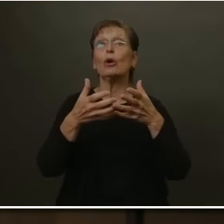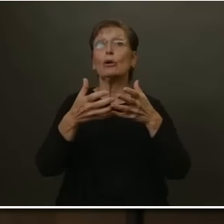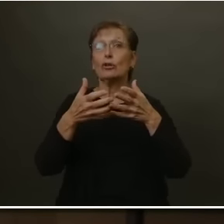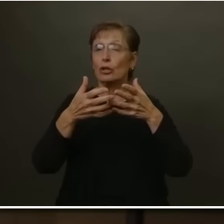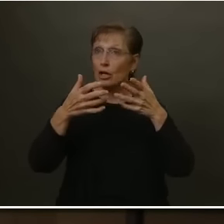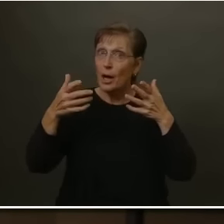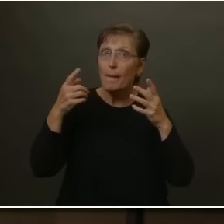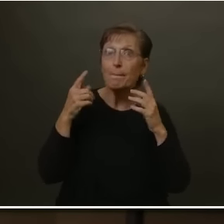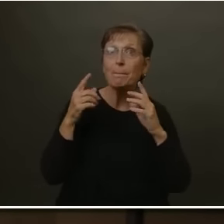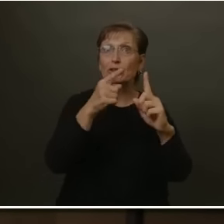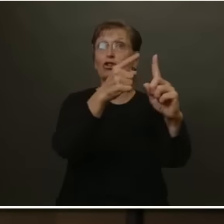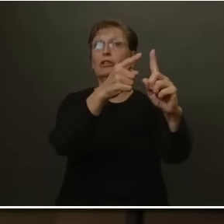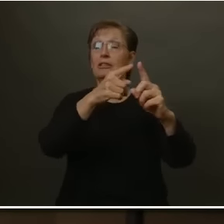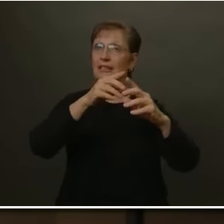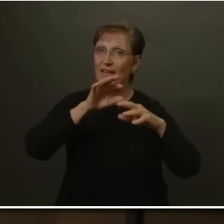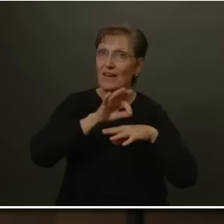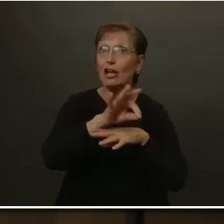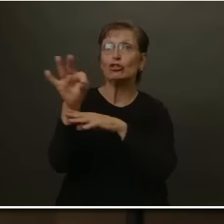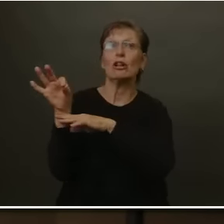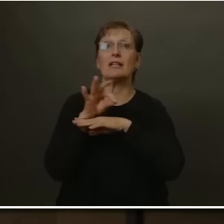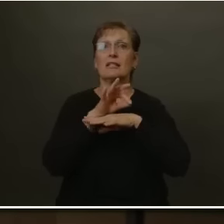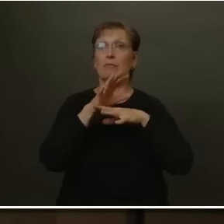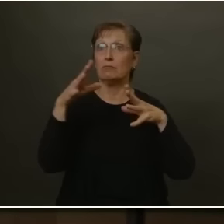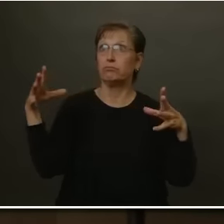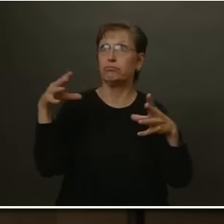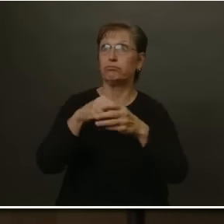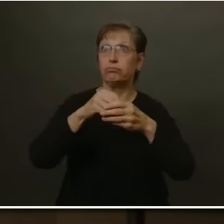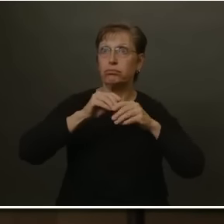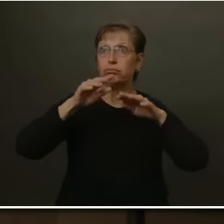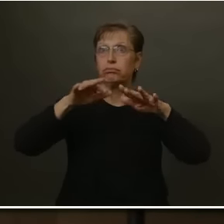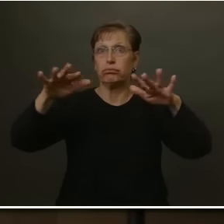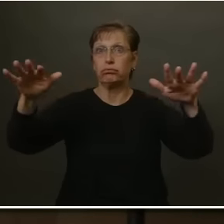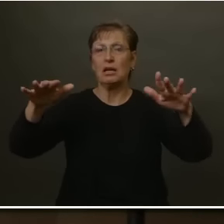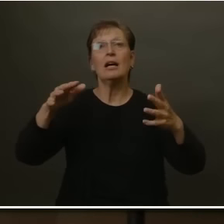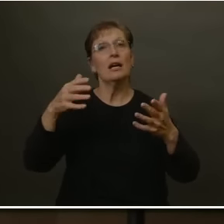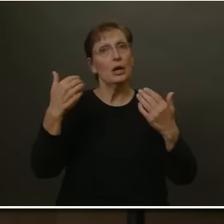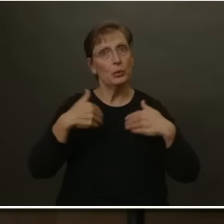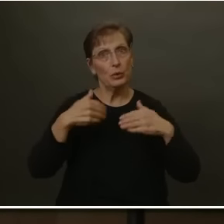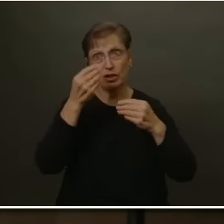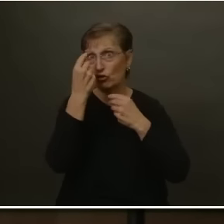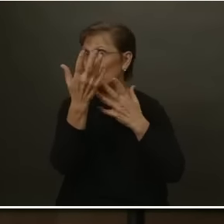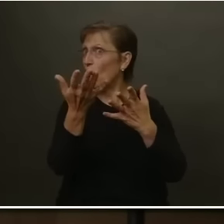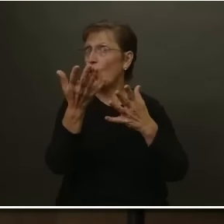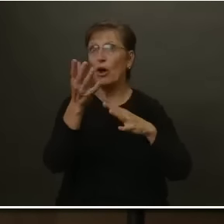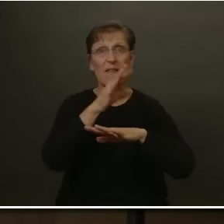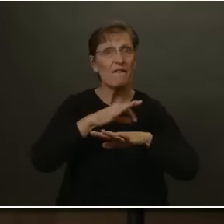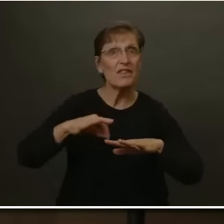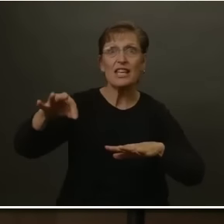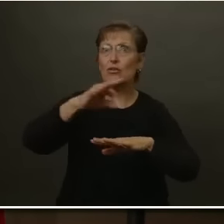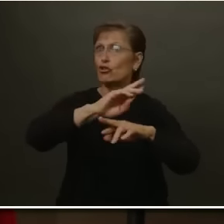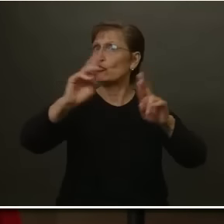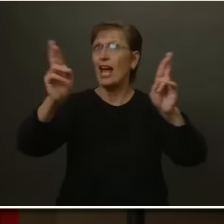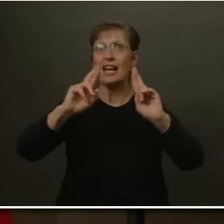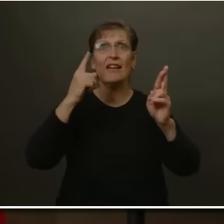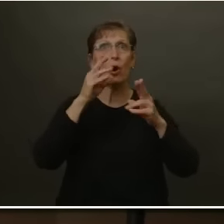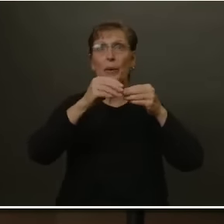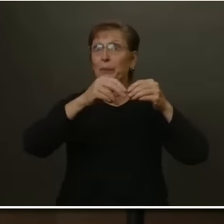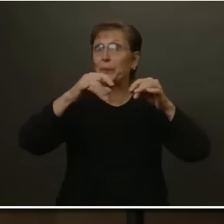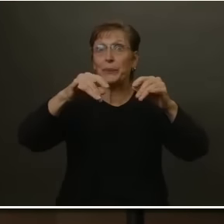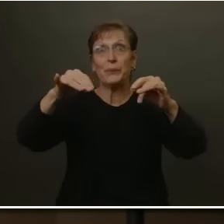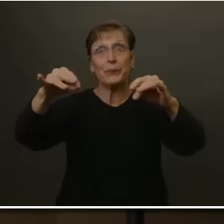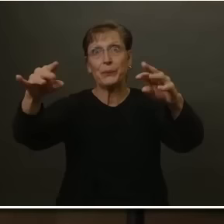of mission and evangelism. The fields, as ever, are ripe, and we are sent to